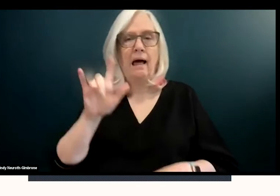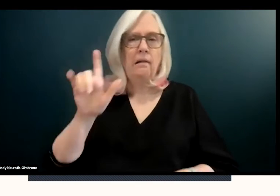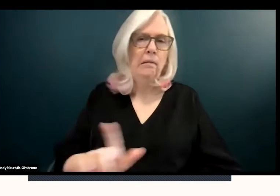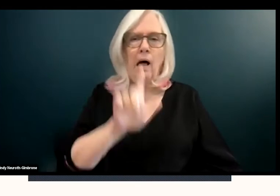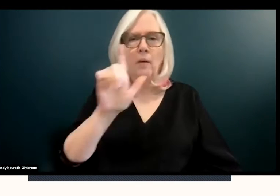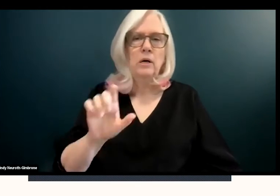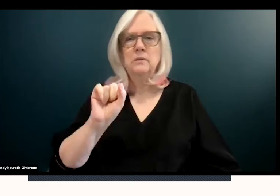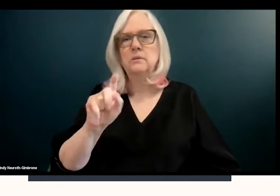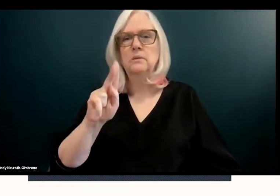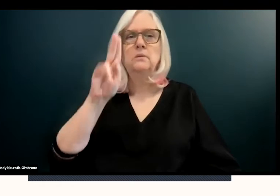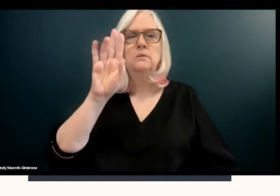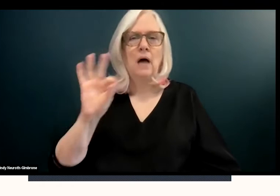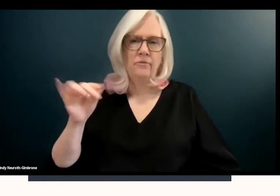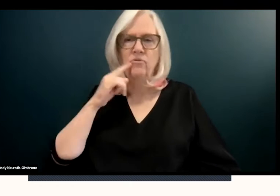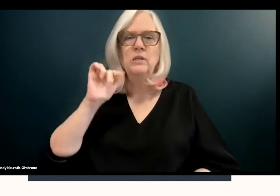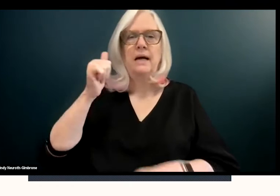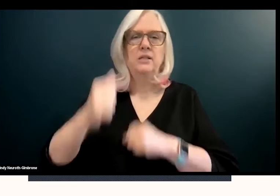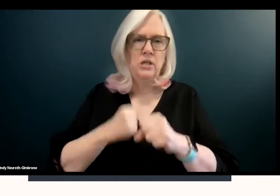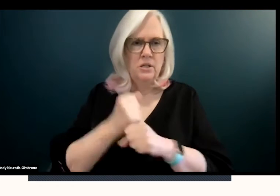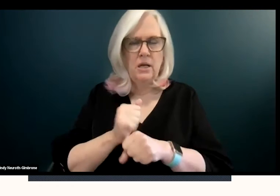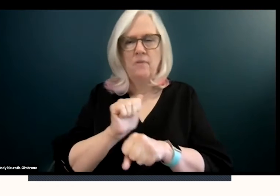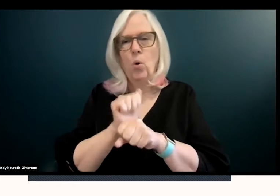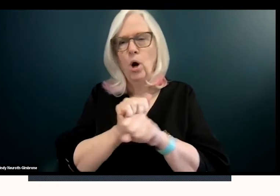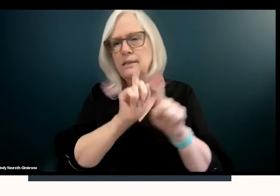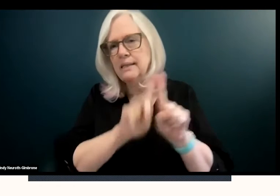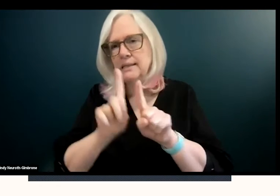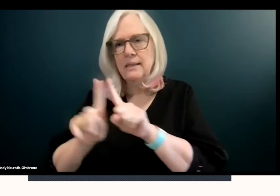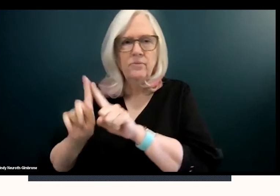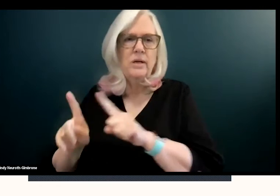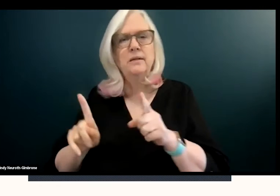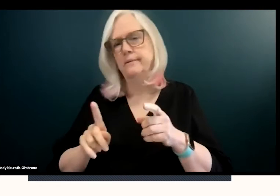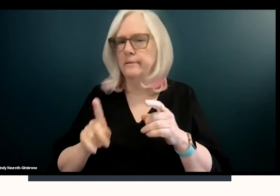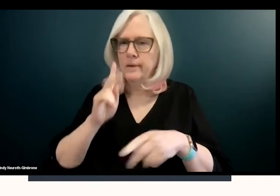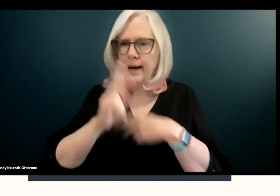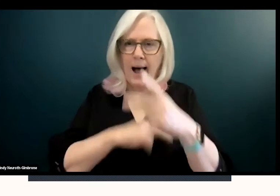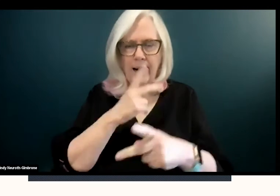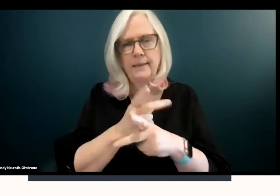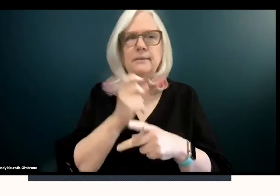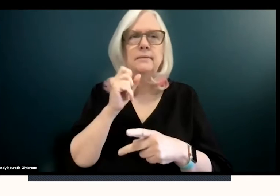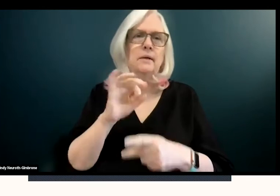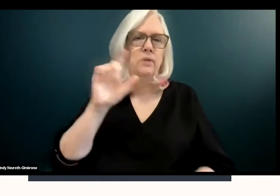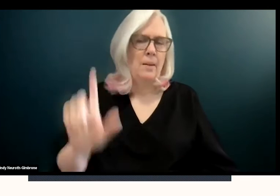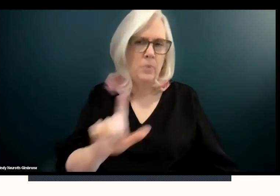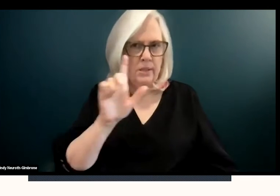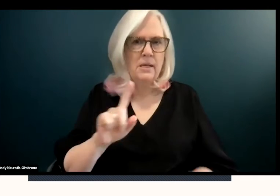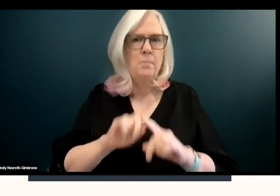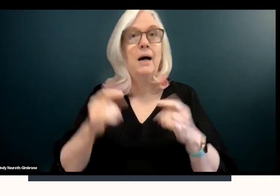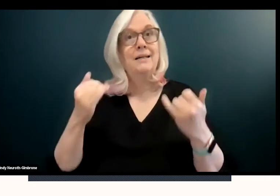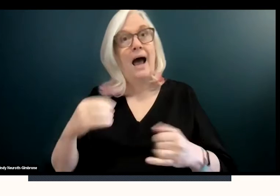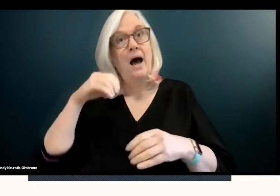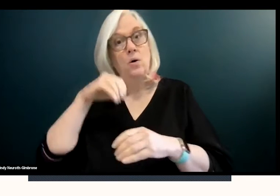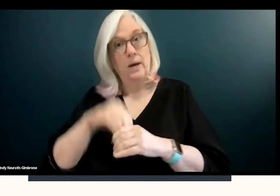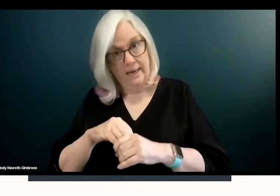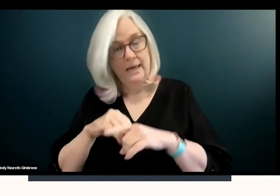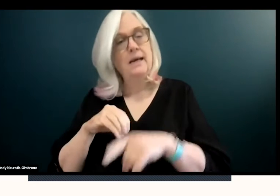years, okay? And I've worked in many different venues of librarianship, but I've been in academia now for about 6. And